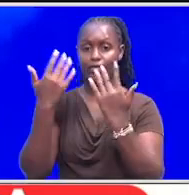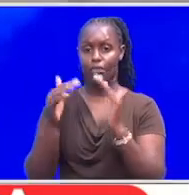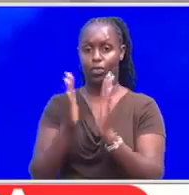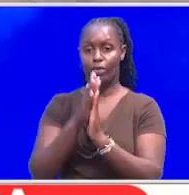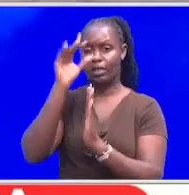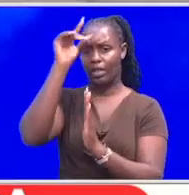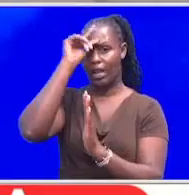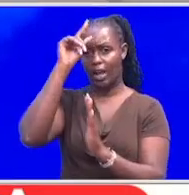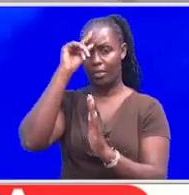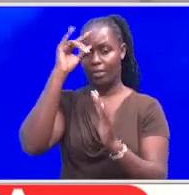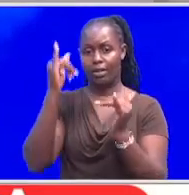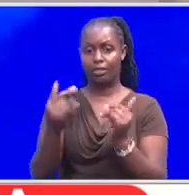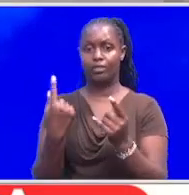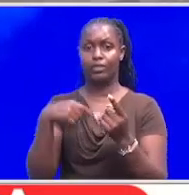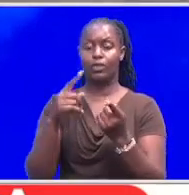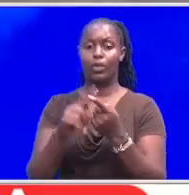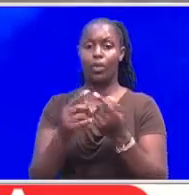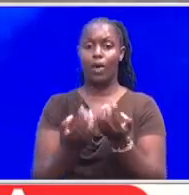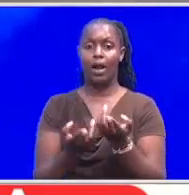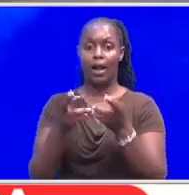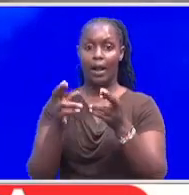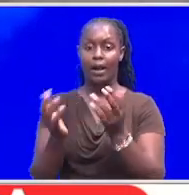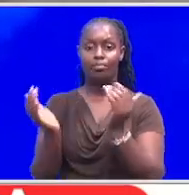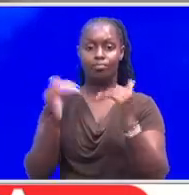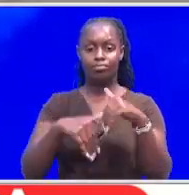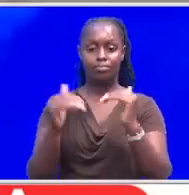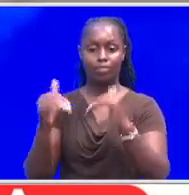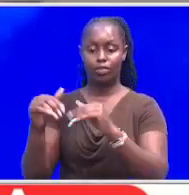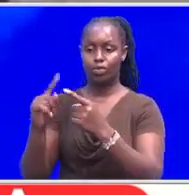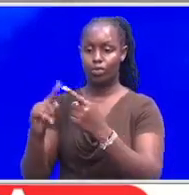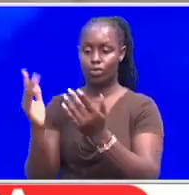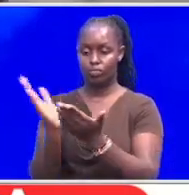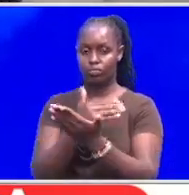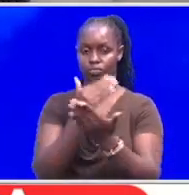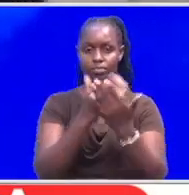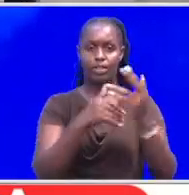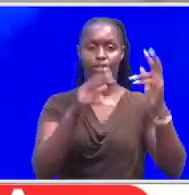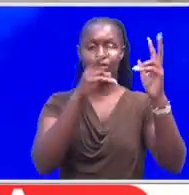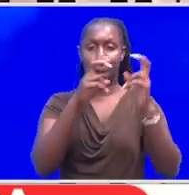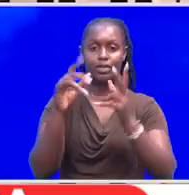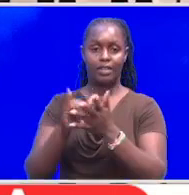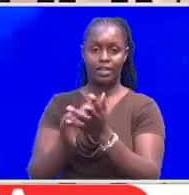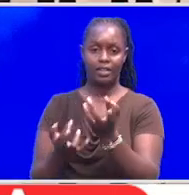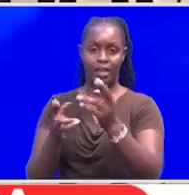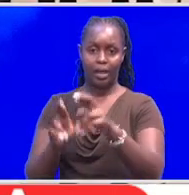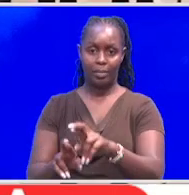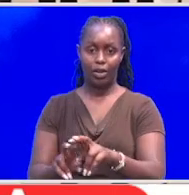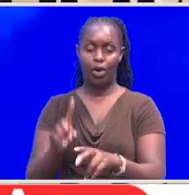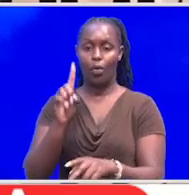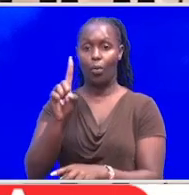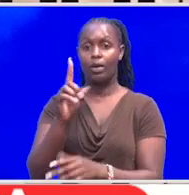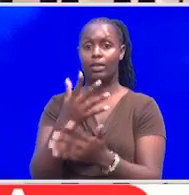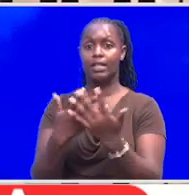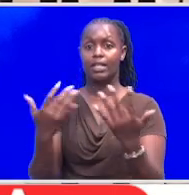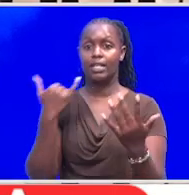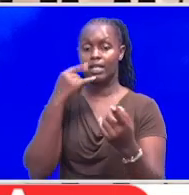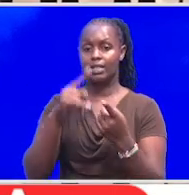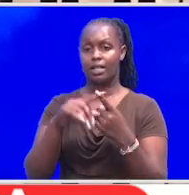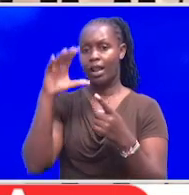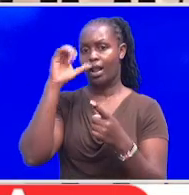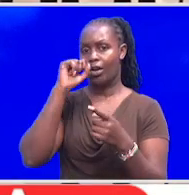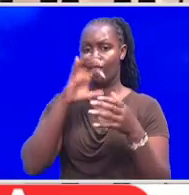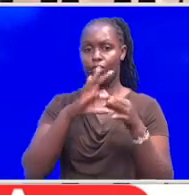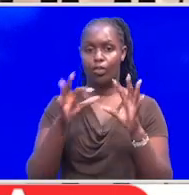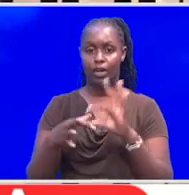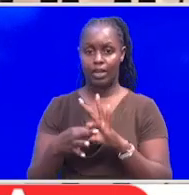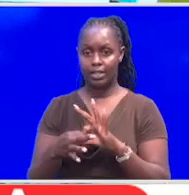governments convening occasionally to flesh out issues hampering this trade. One of the main deterrents was a lack of connecting